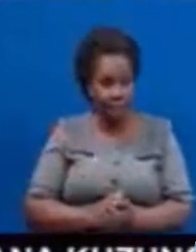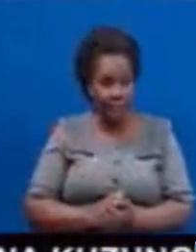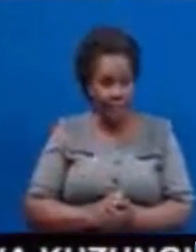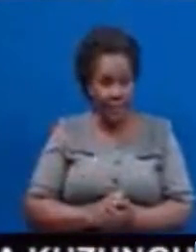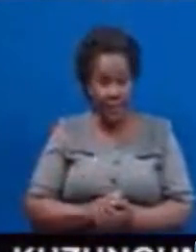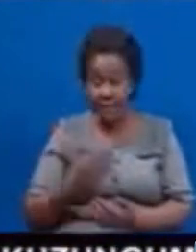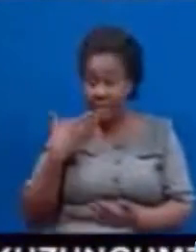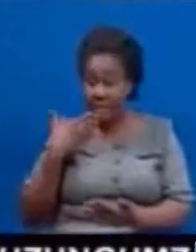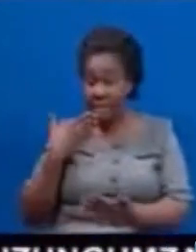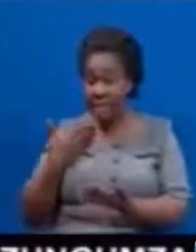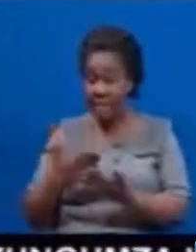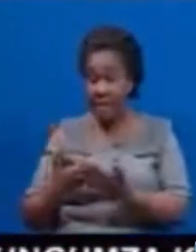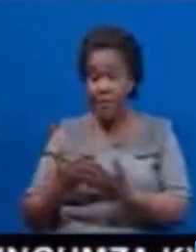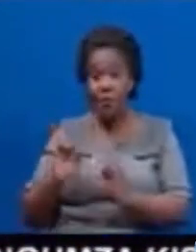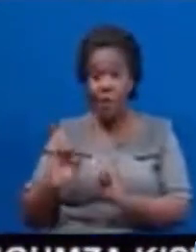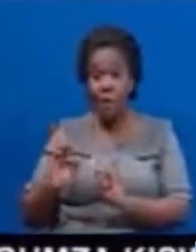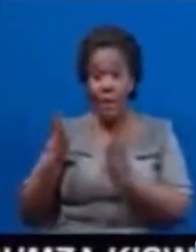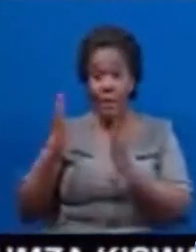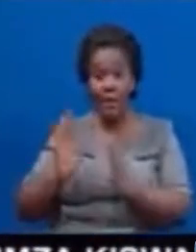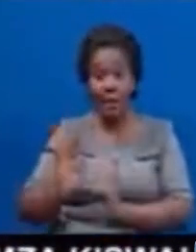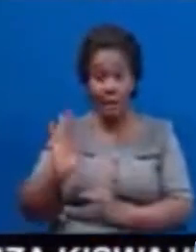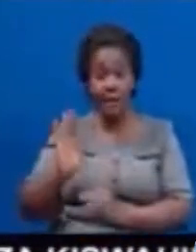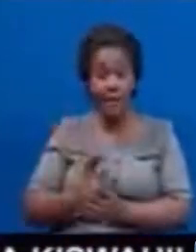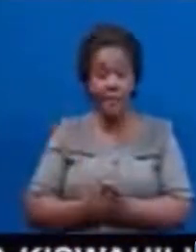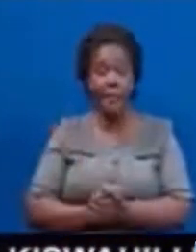of service